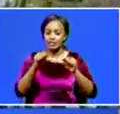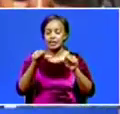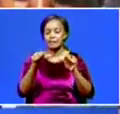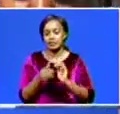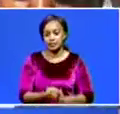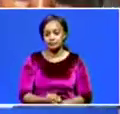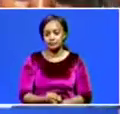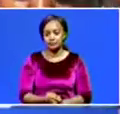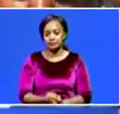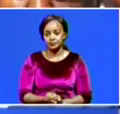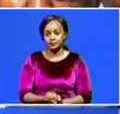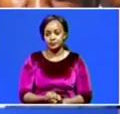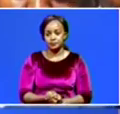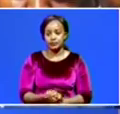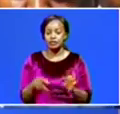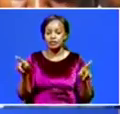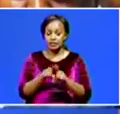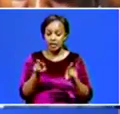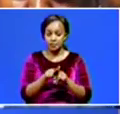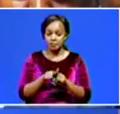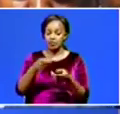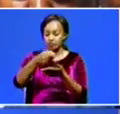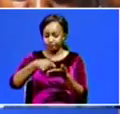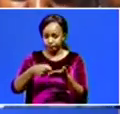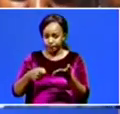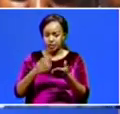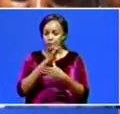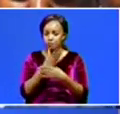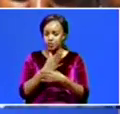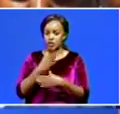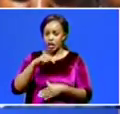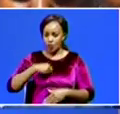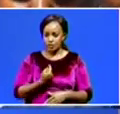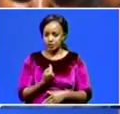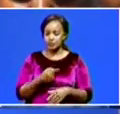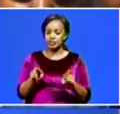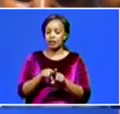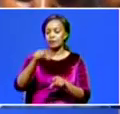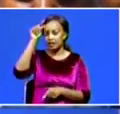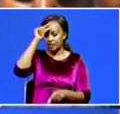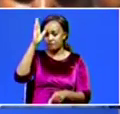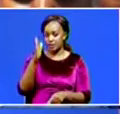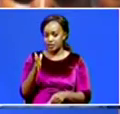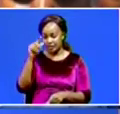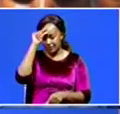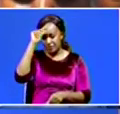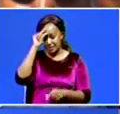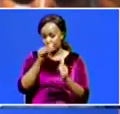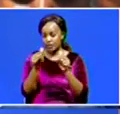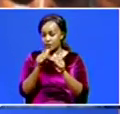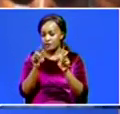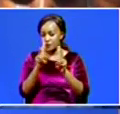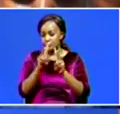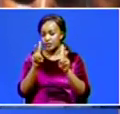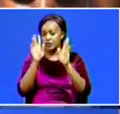Market, these partnerships between ourselves and the government are very important. We have a desire to